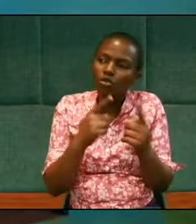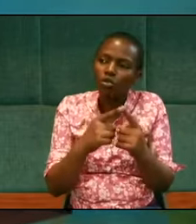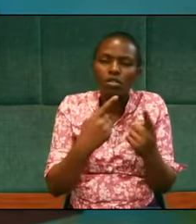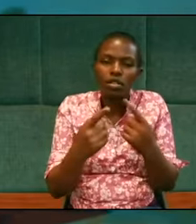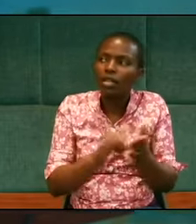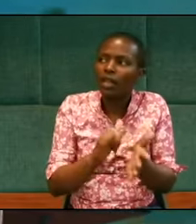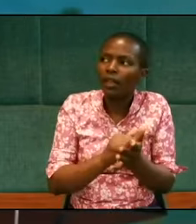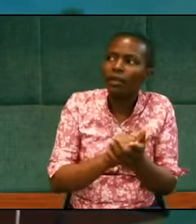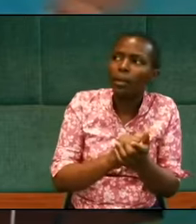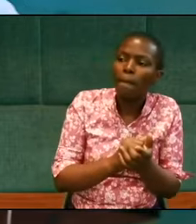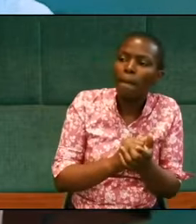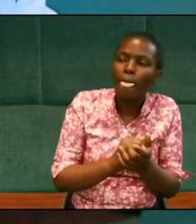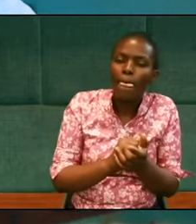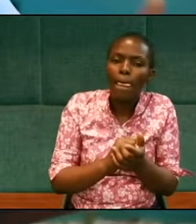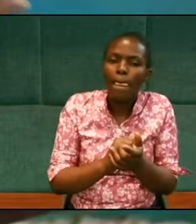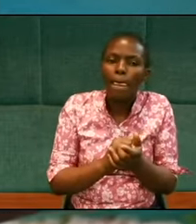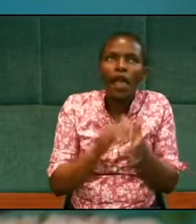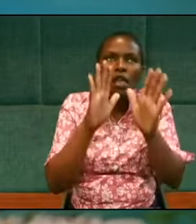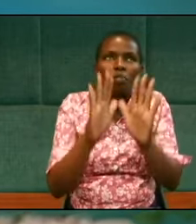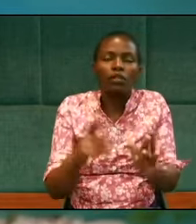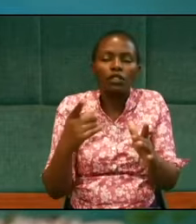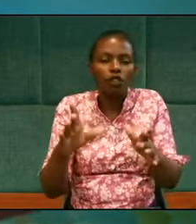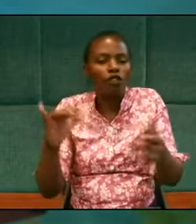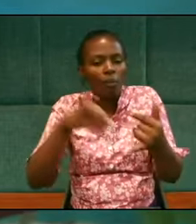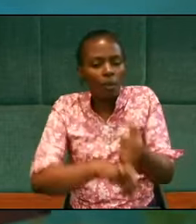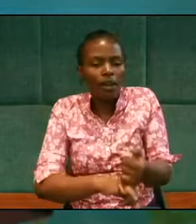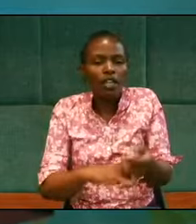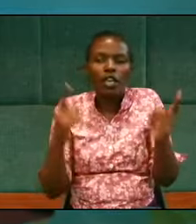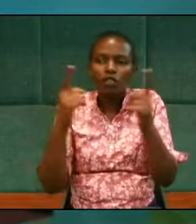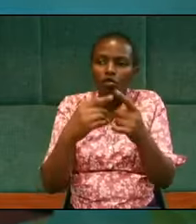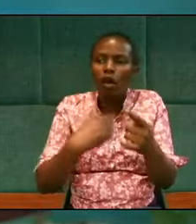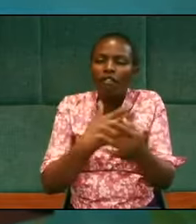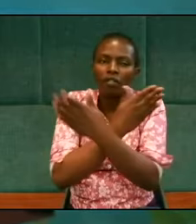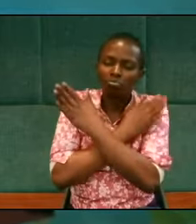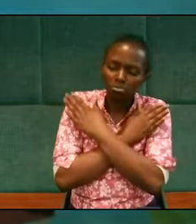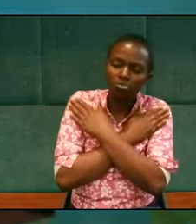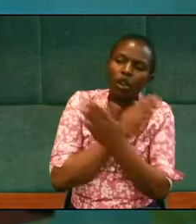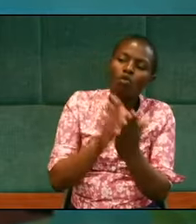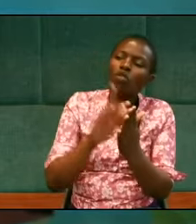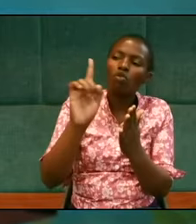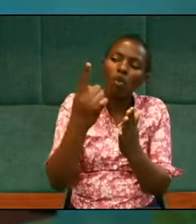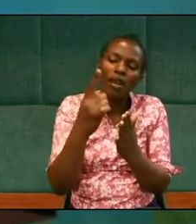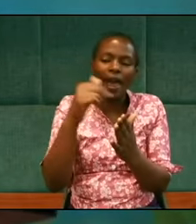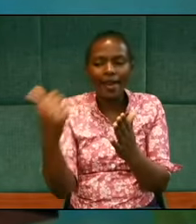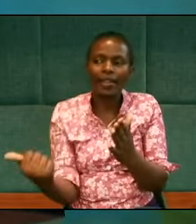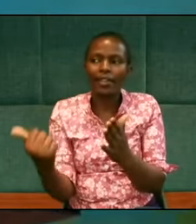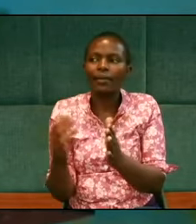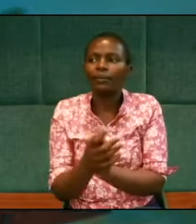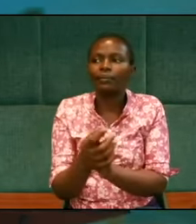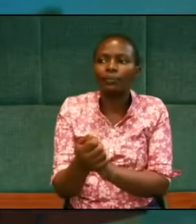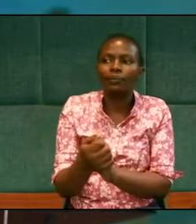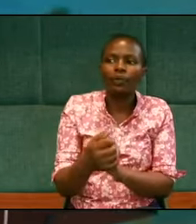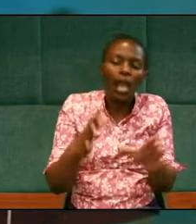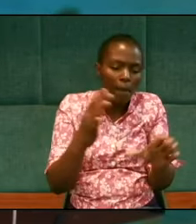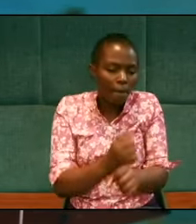of marriage is to mutually complement one another. Mutually. Look at it again. I